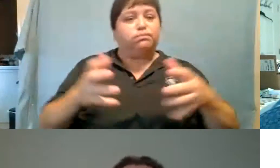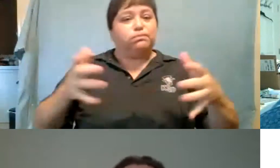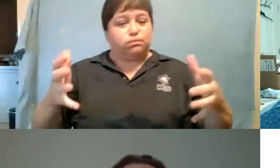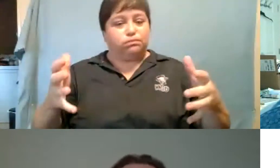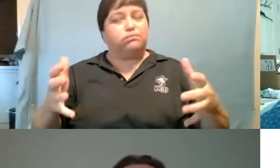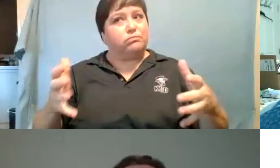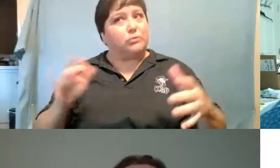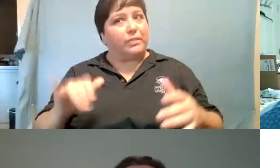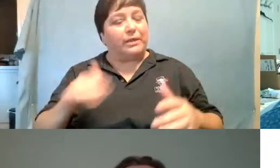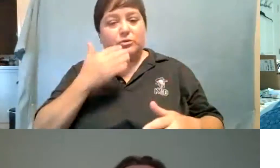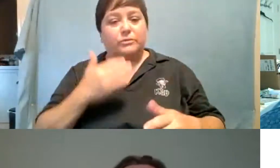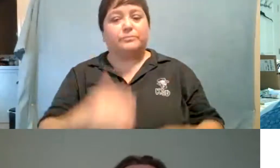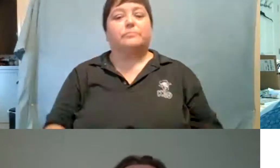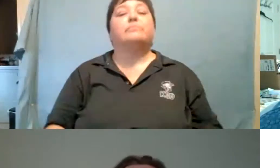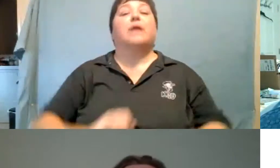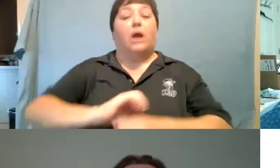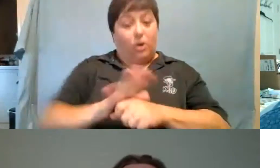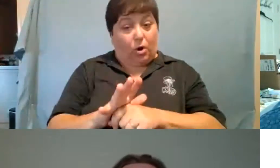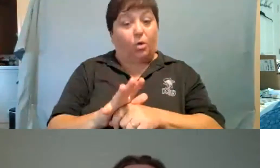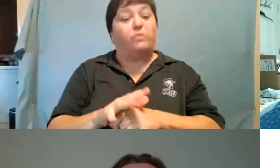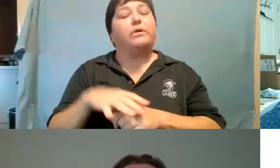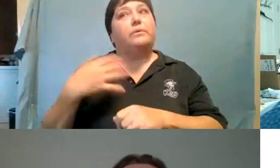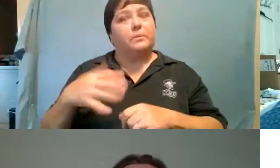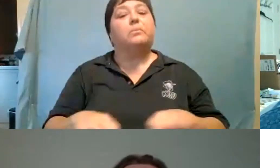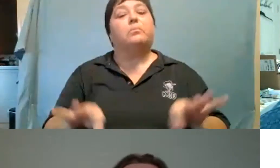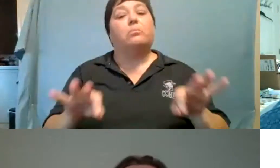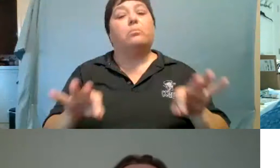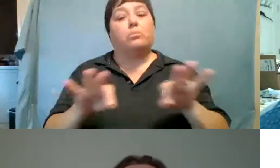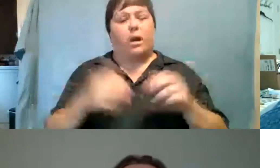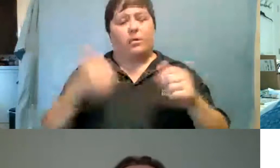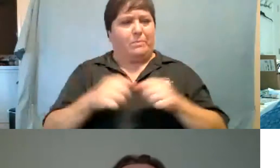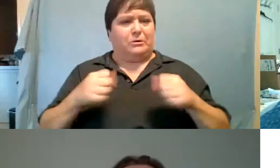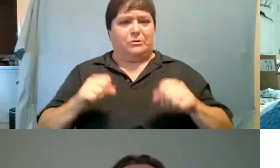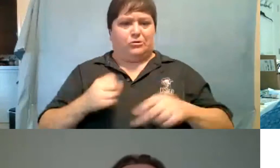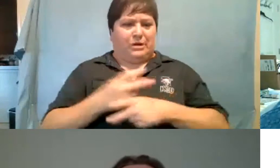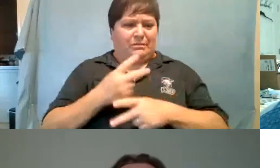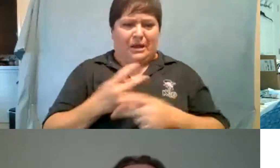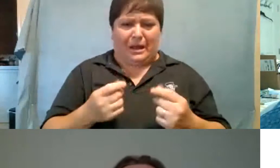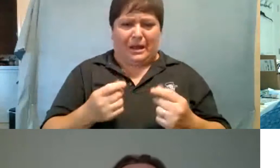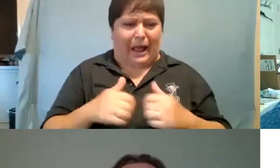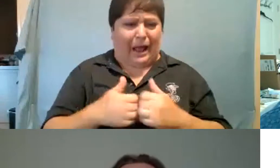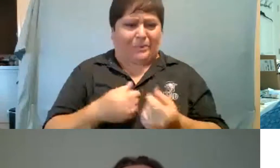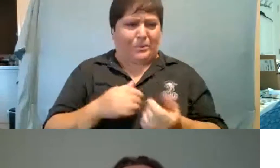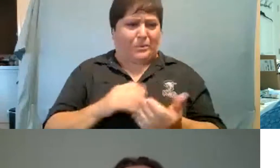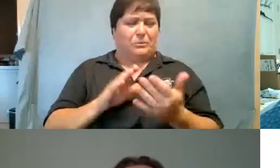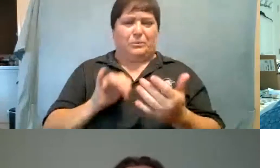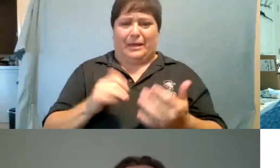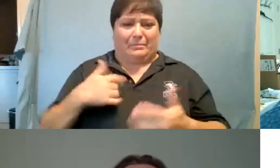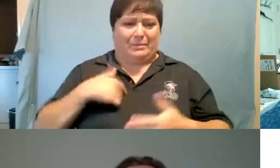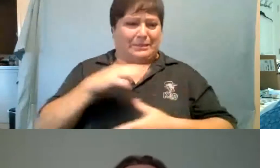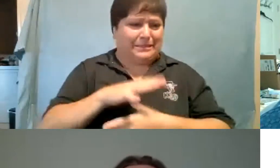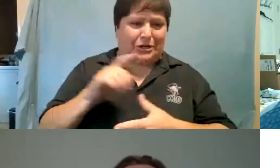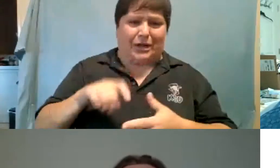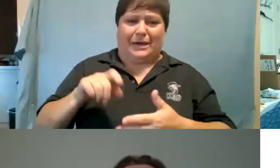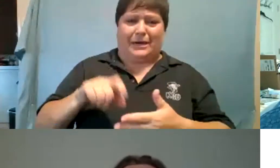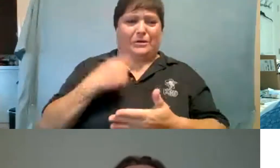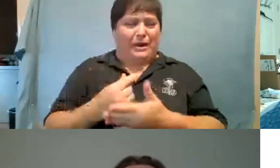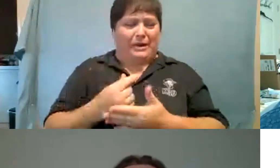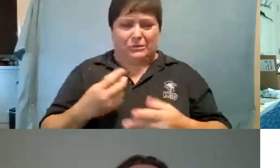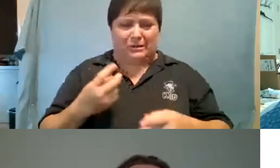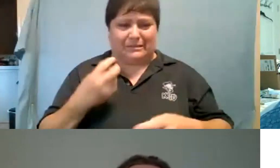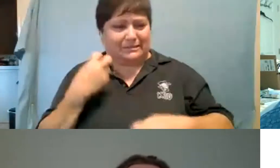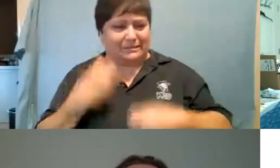COVID is definitely a big deal. I remember trying to figure that out this spring. As a senior, I know it was kind of tough trying to